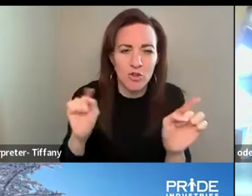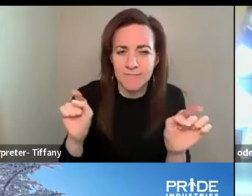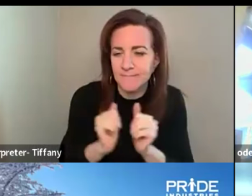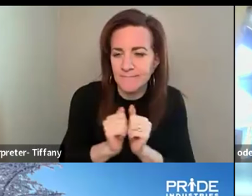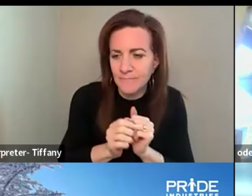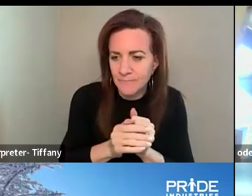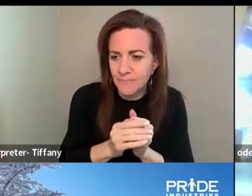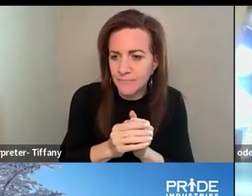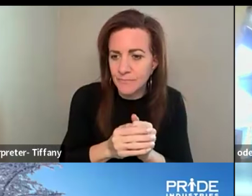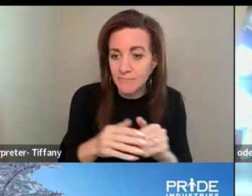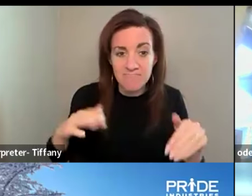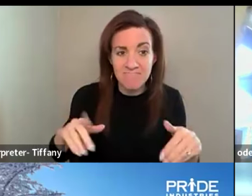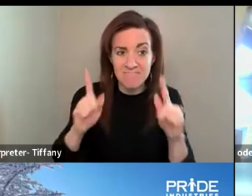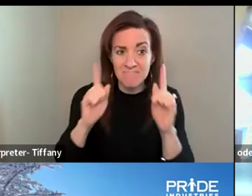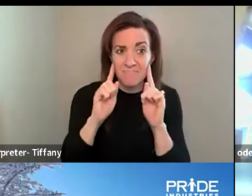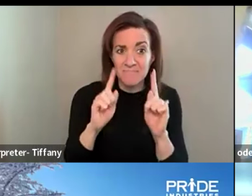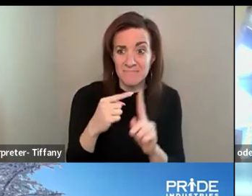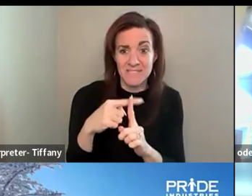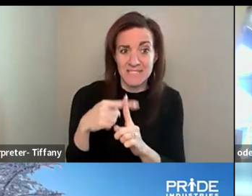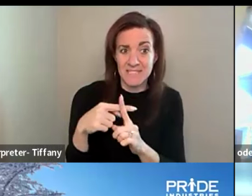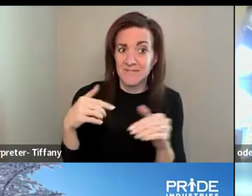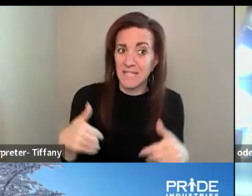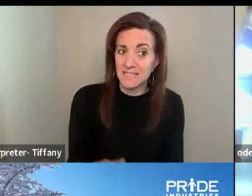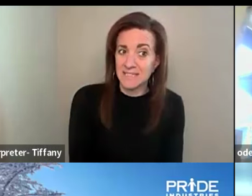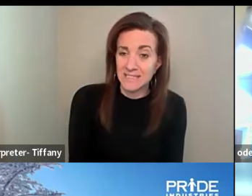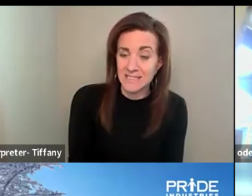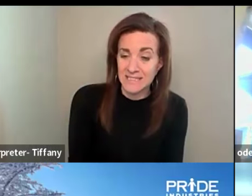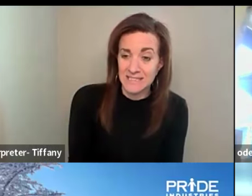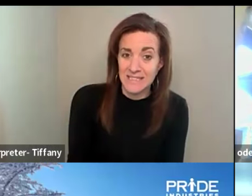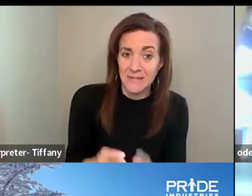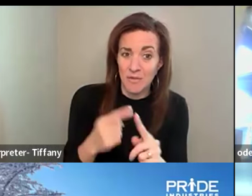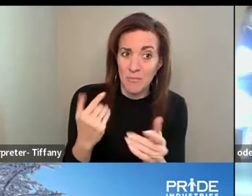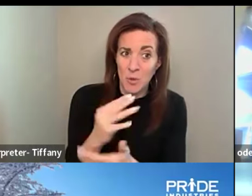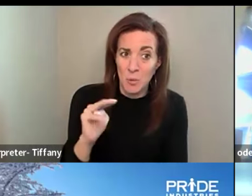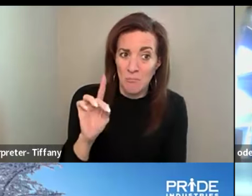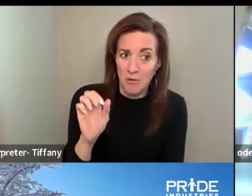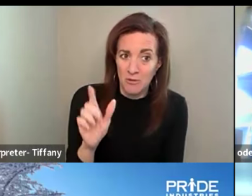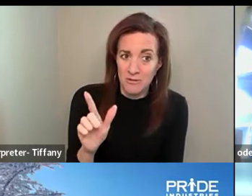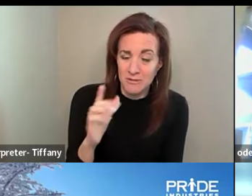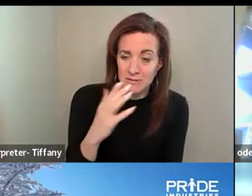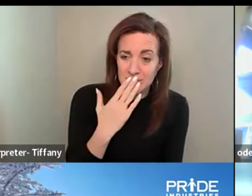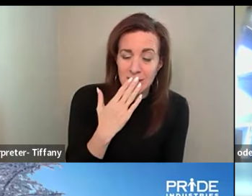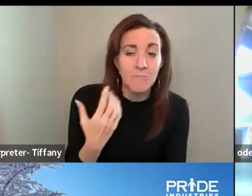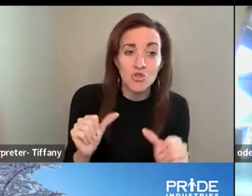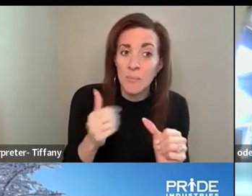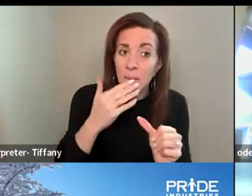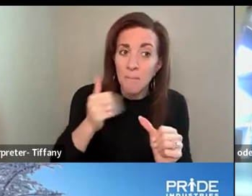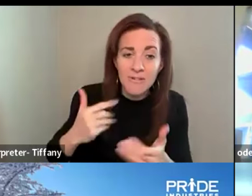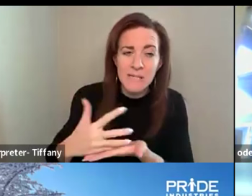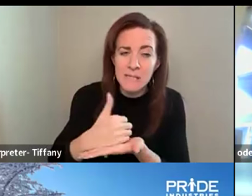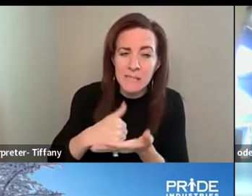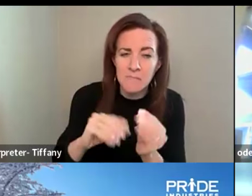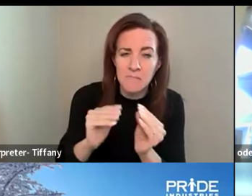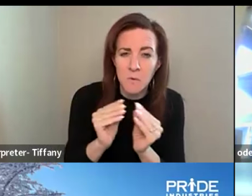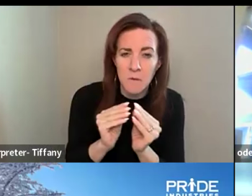I've not heard a lot of great things yet from this new model. So I am doing my best to gather some